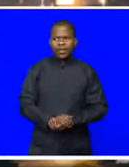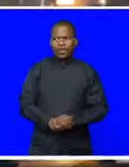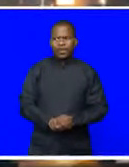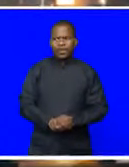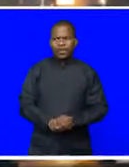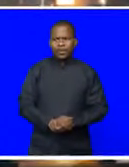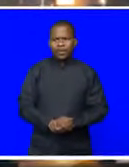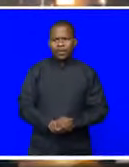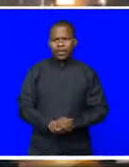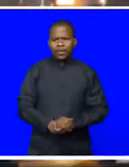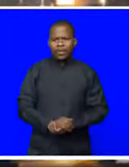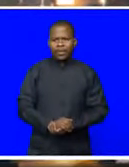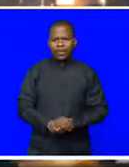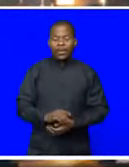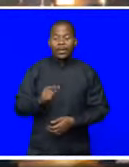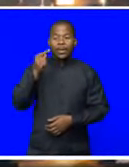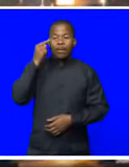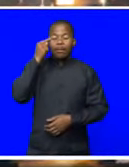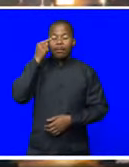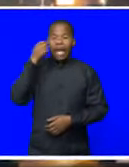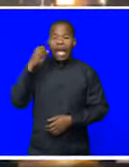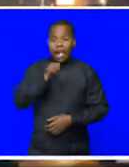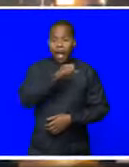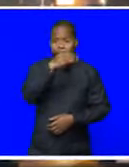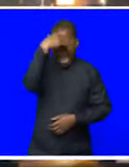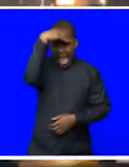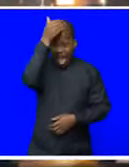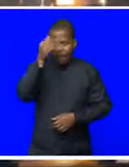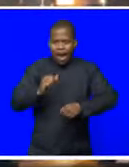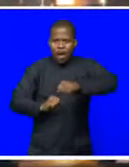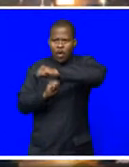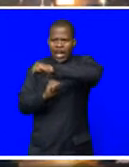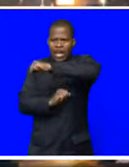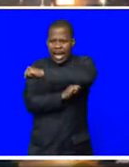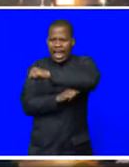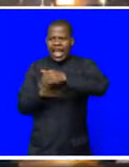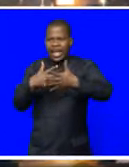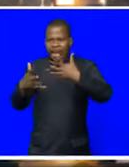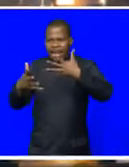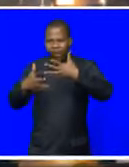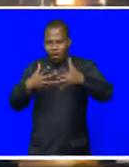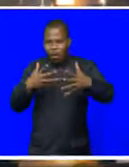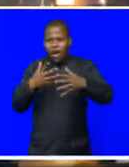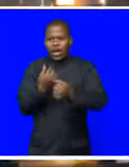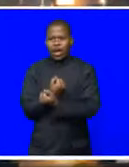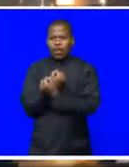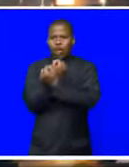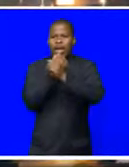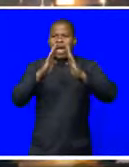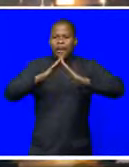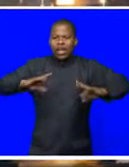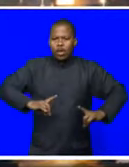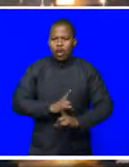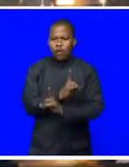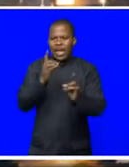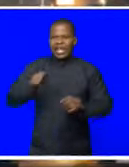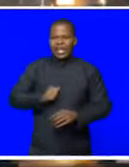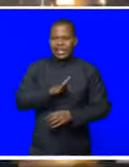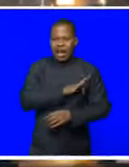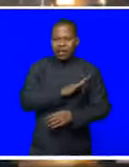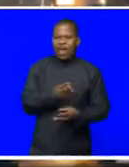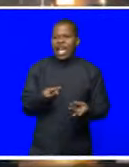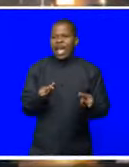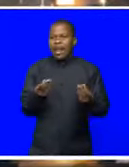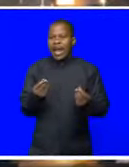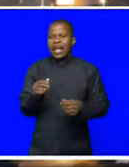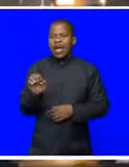The government of the Republic of China, Taiwan, has donated 36,500 personal protective equipment to the Ministry of